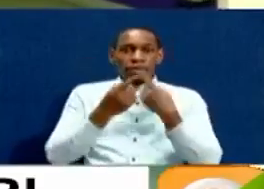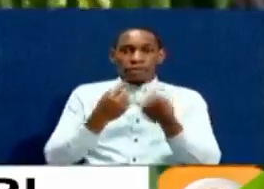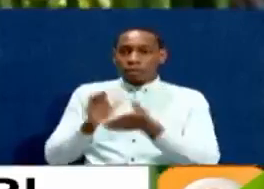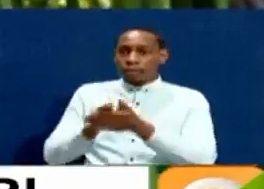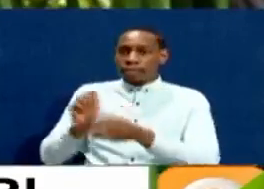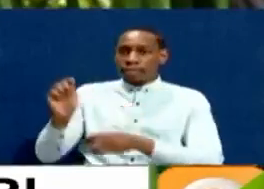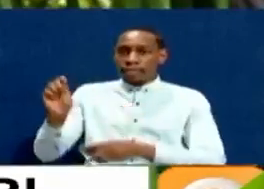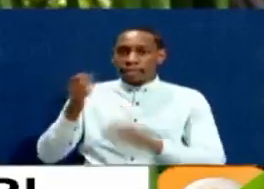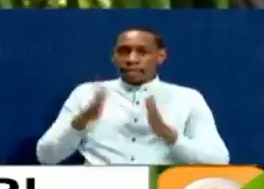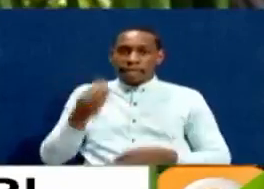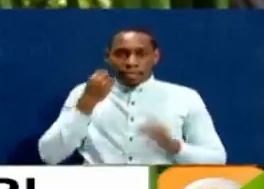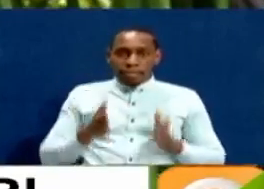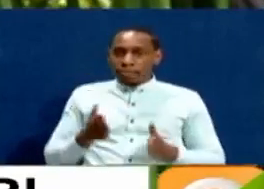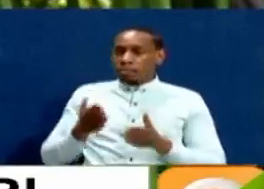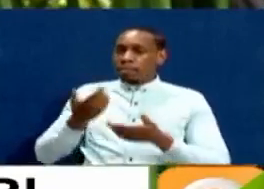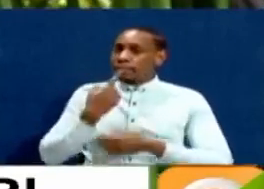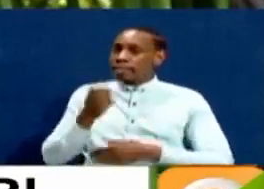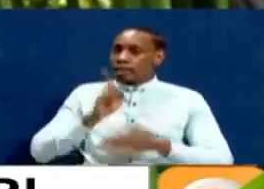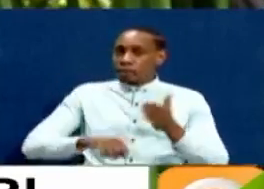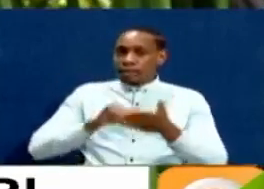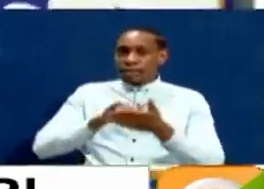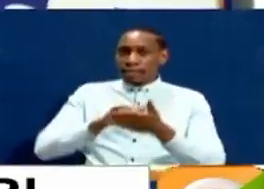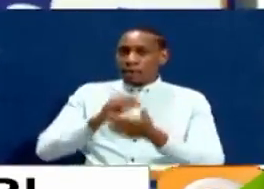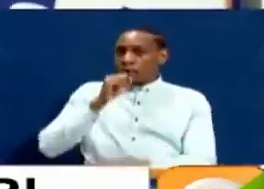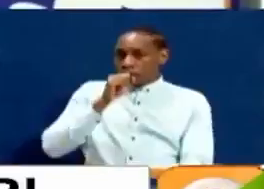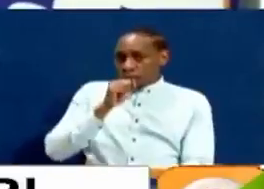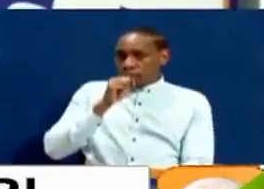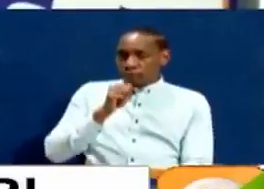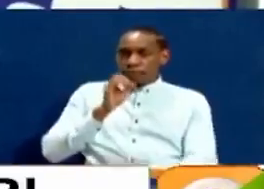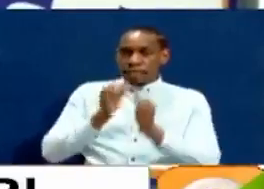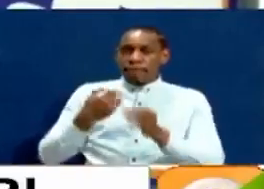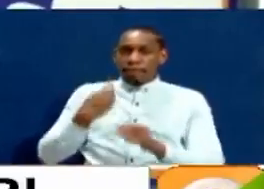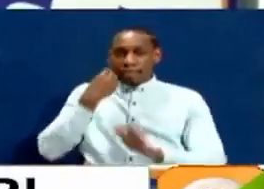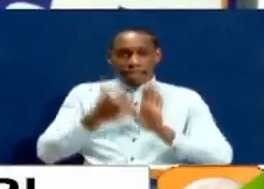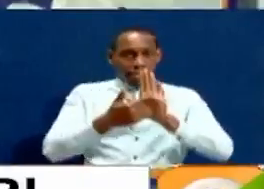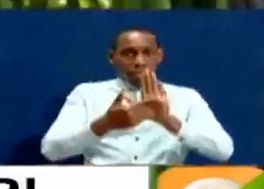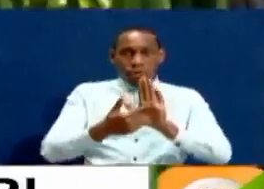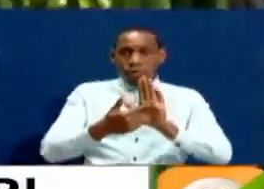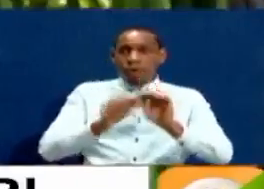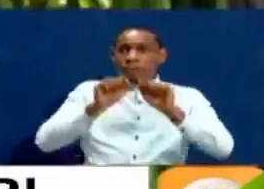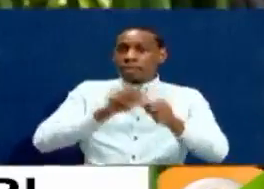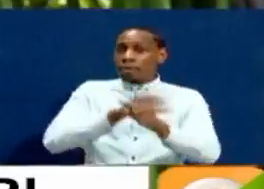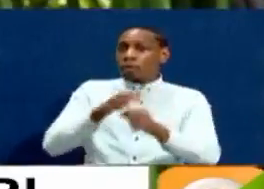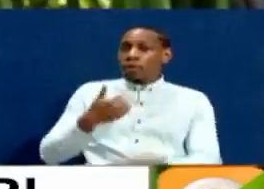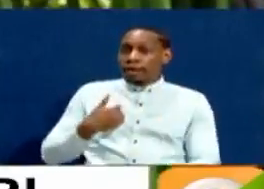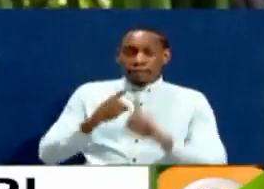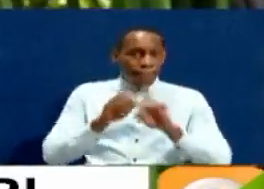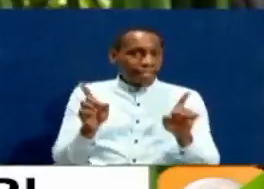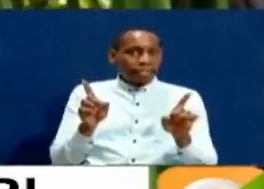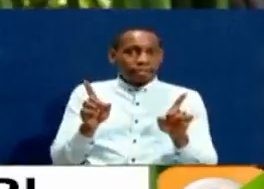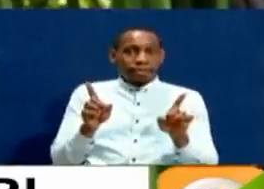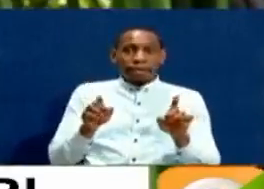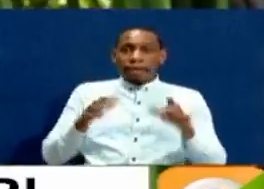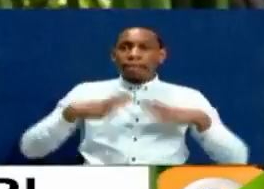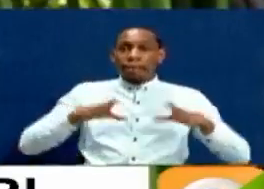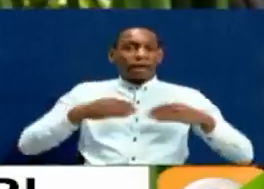patient and I've seen several of them and I tell them, you know what, you're coughing. If you have this and these symptoms, it could be likely be COVID. But you know what? They're